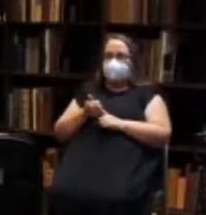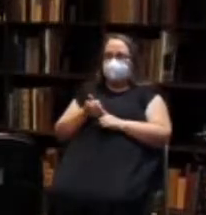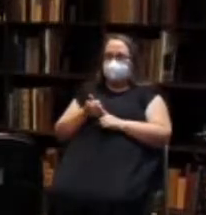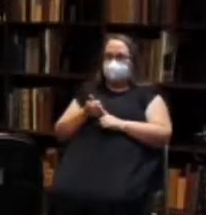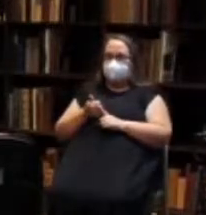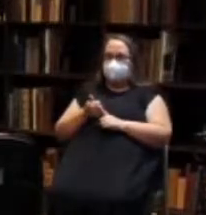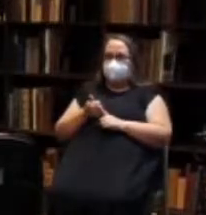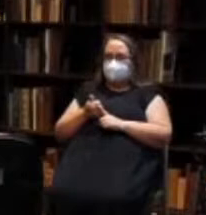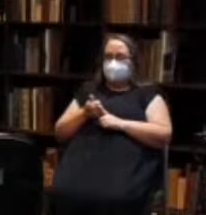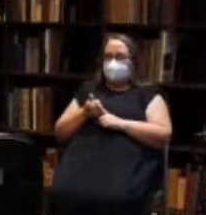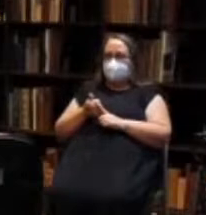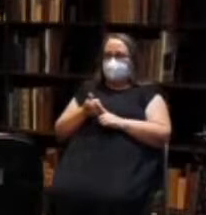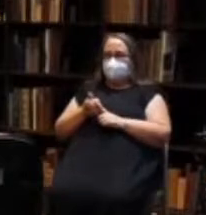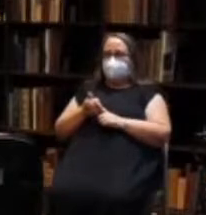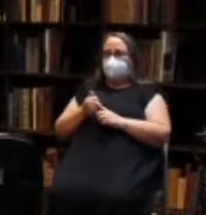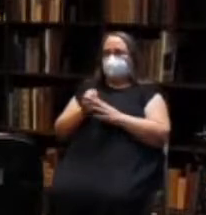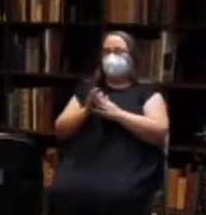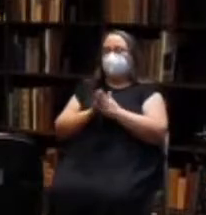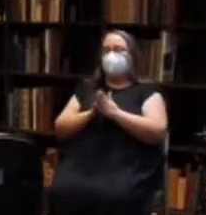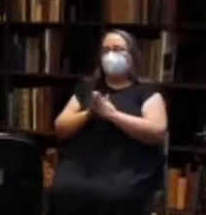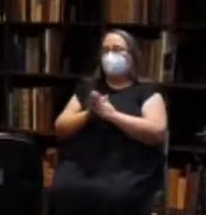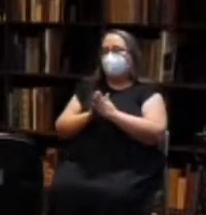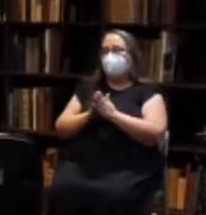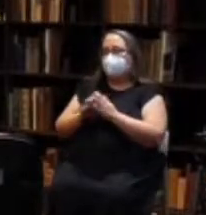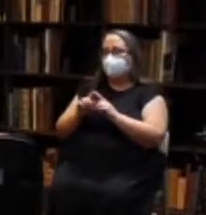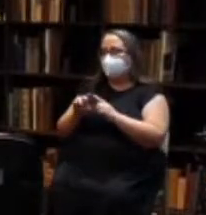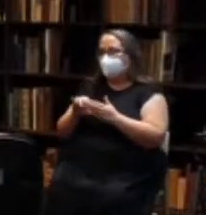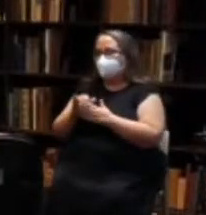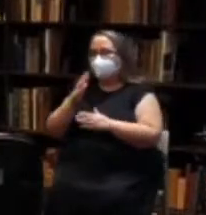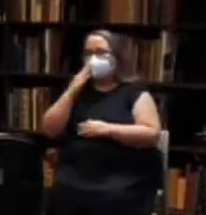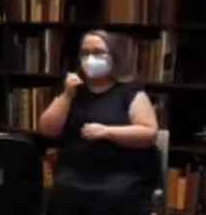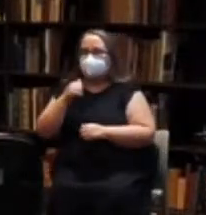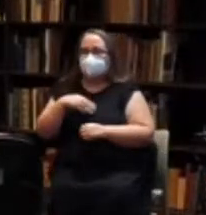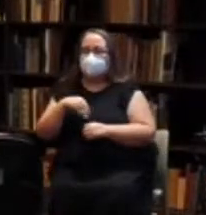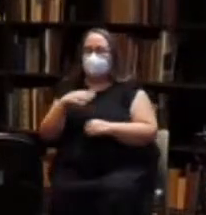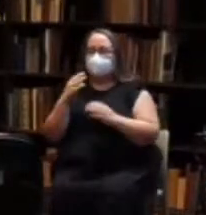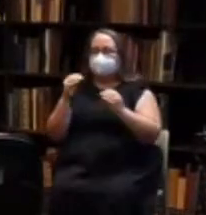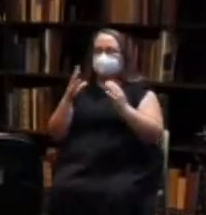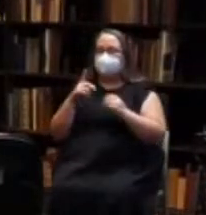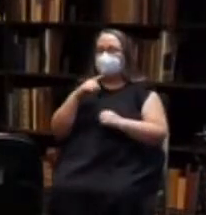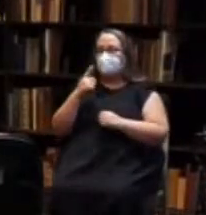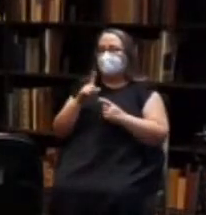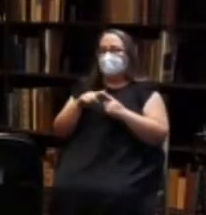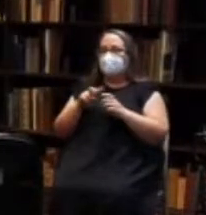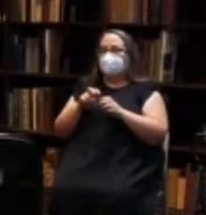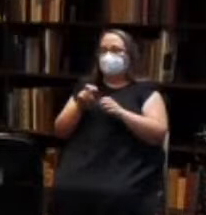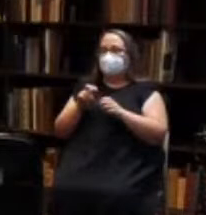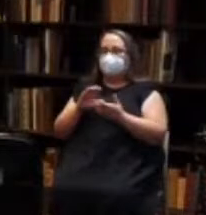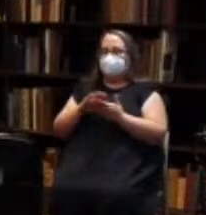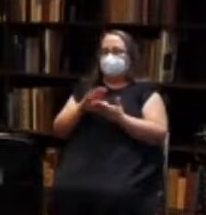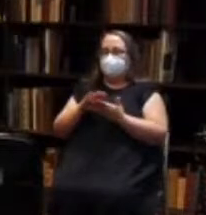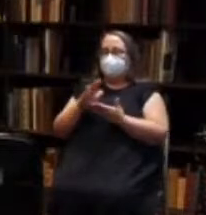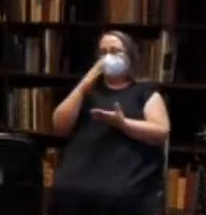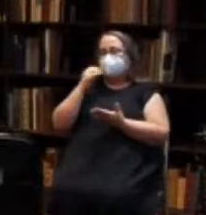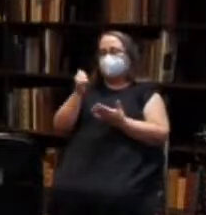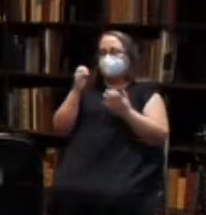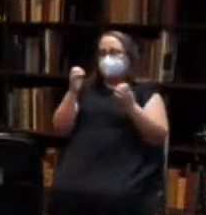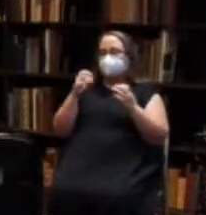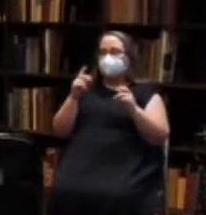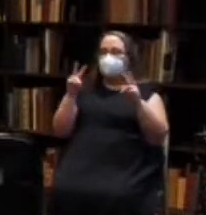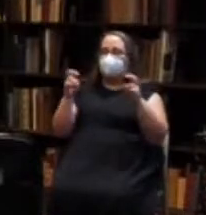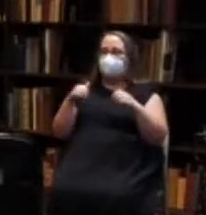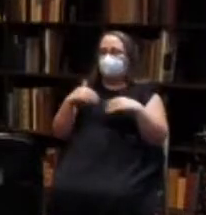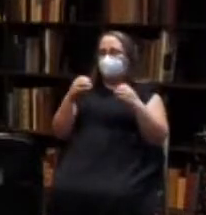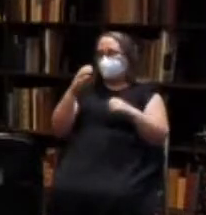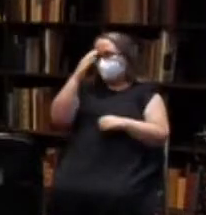was motivated to do this in part because a white teacher had told him to drop out of school because the teacher, quote,